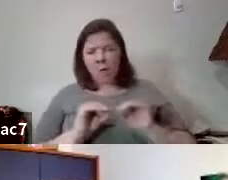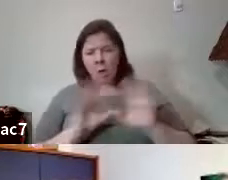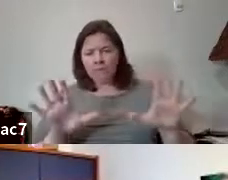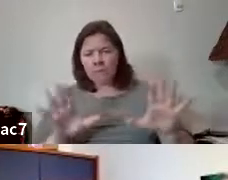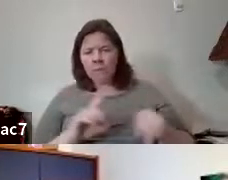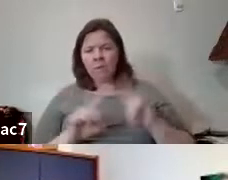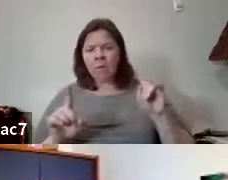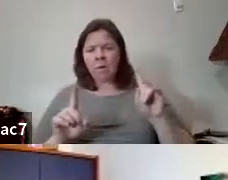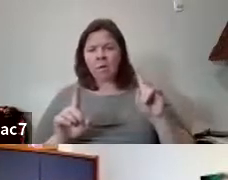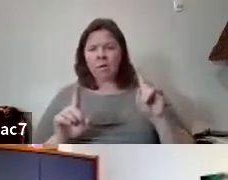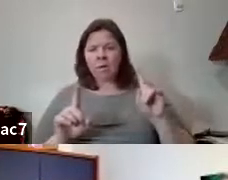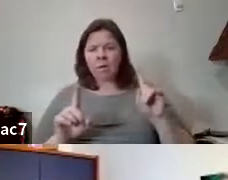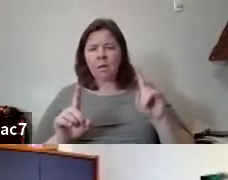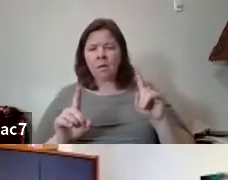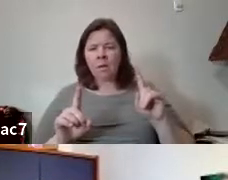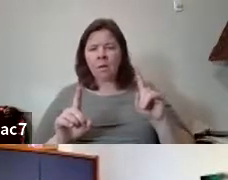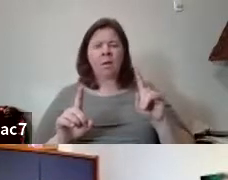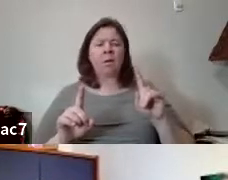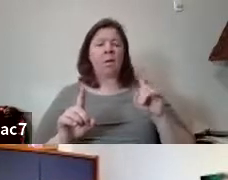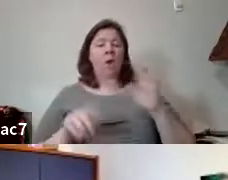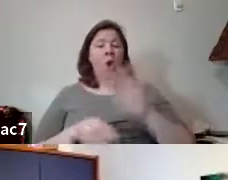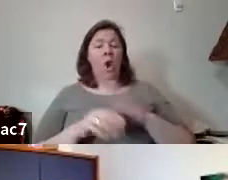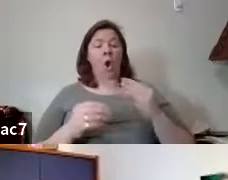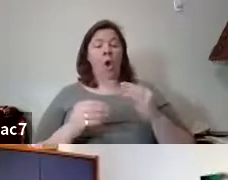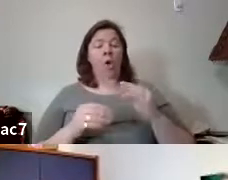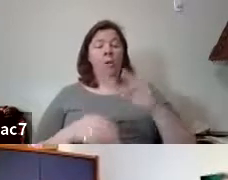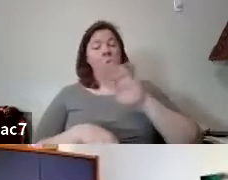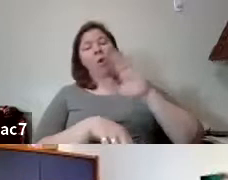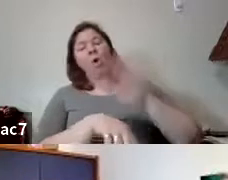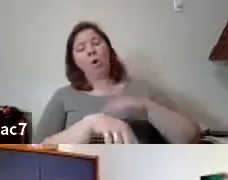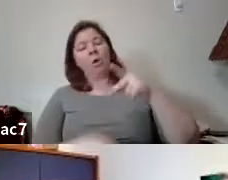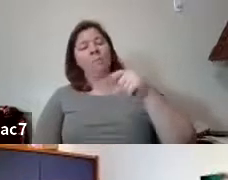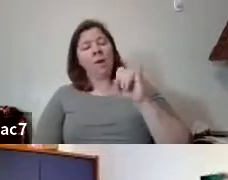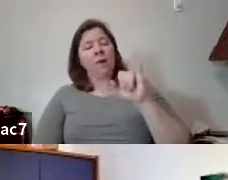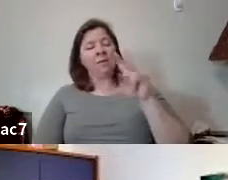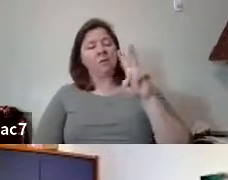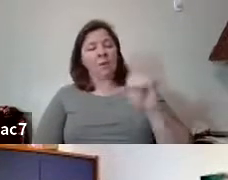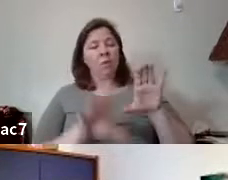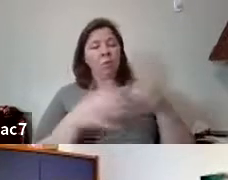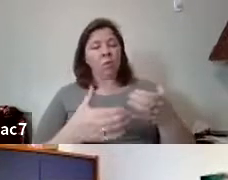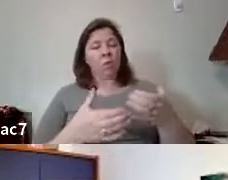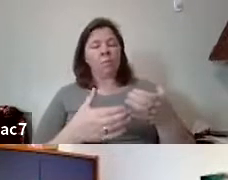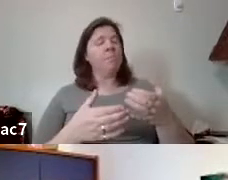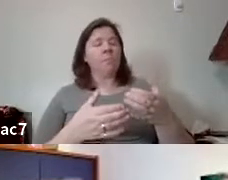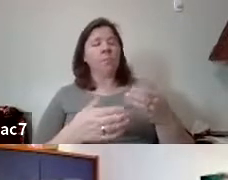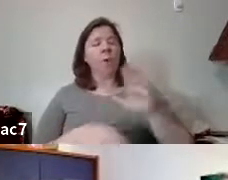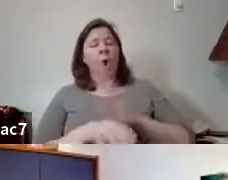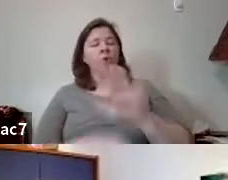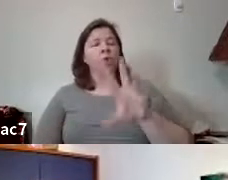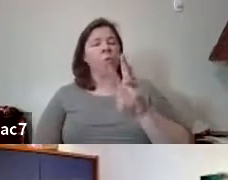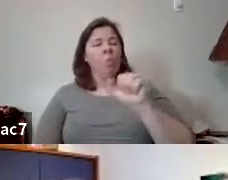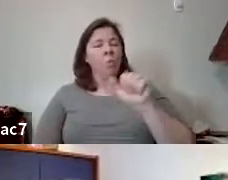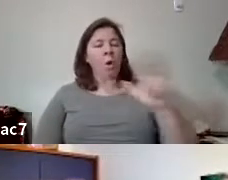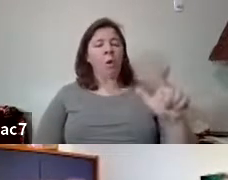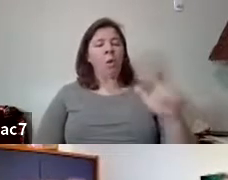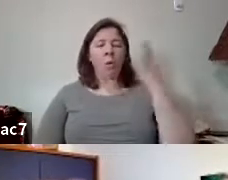doing it in a group, in an ONPASSIVE group, for example, because everyone's founders there. I'm just talking about on your wall. If you